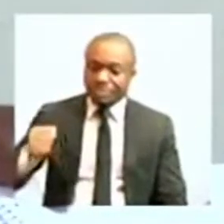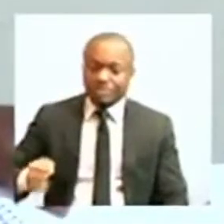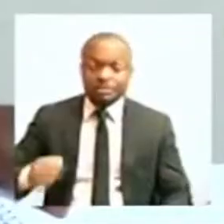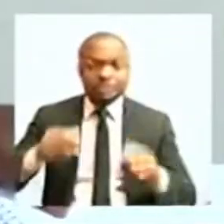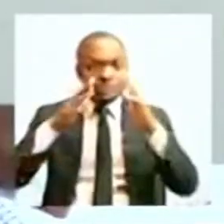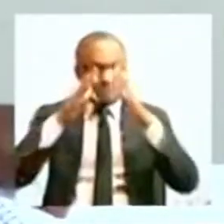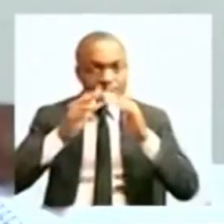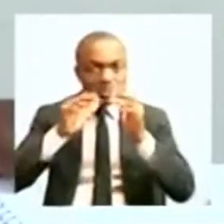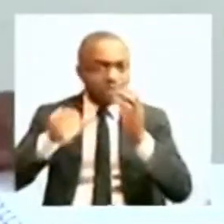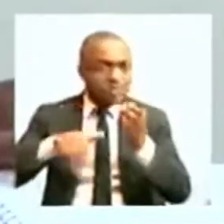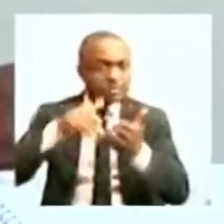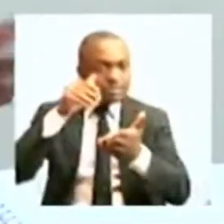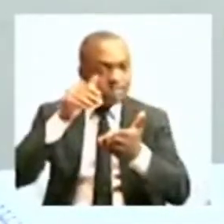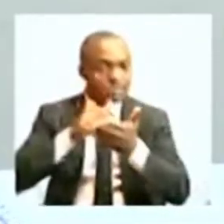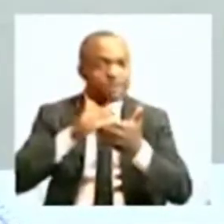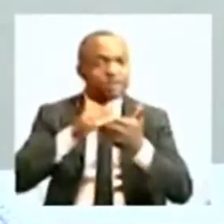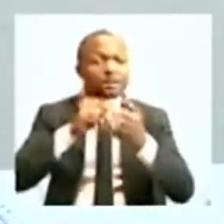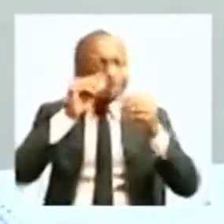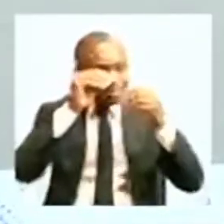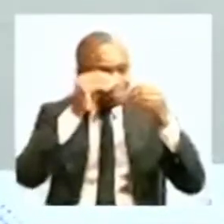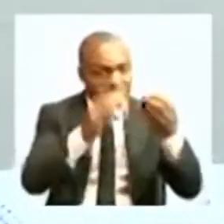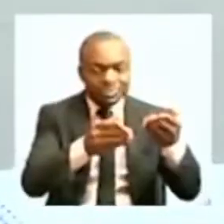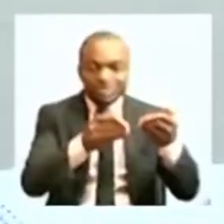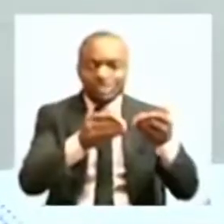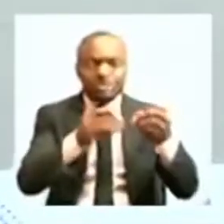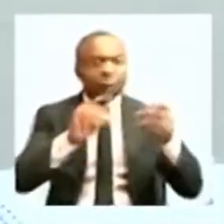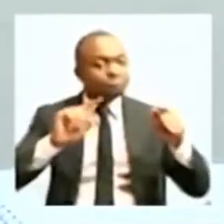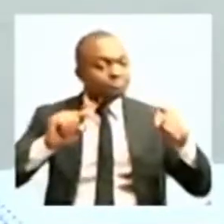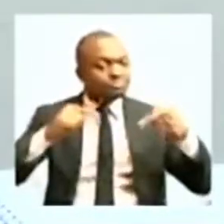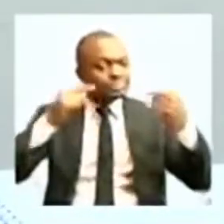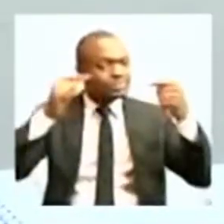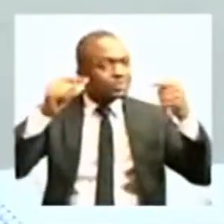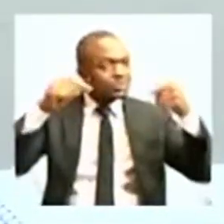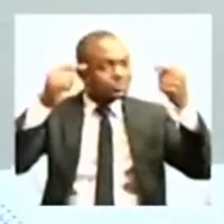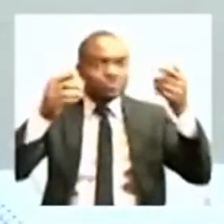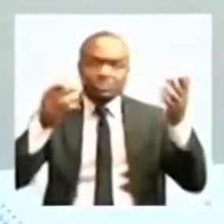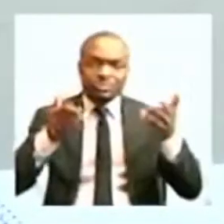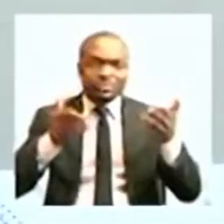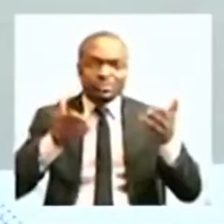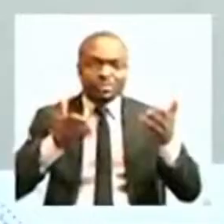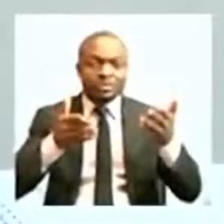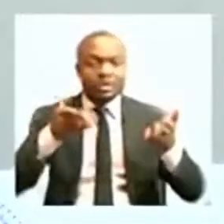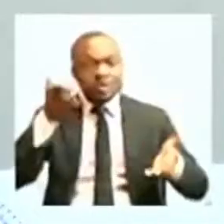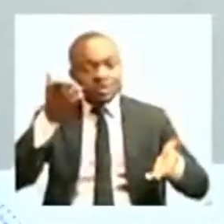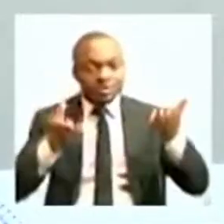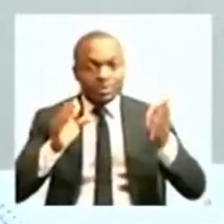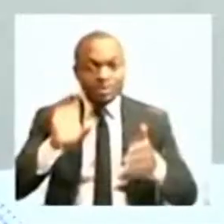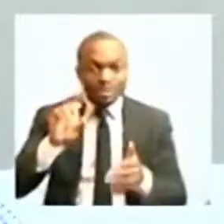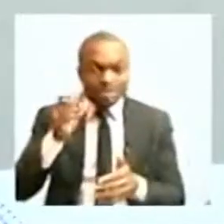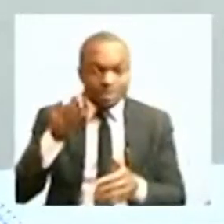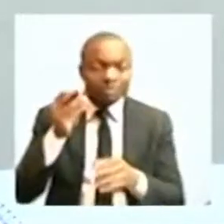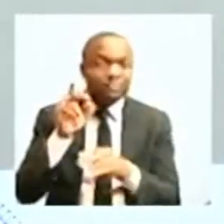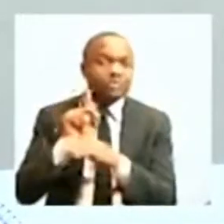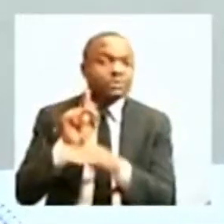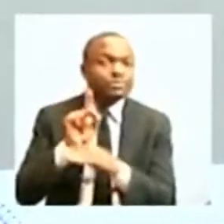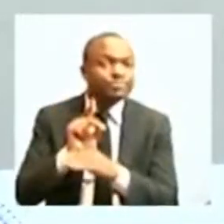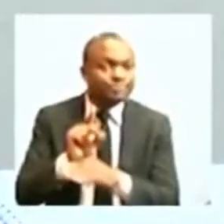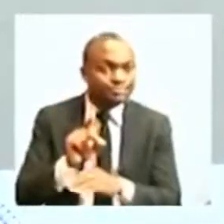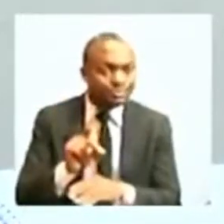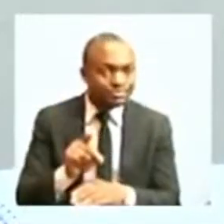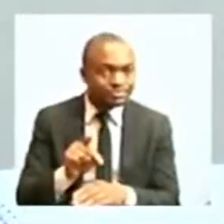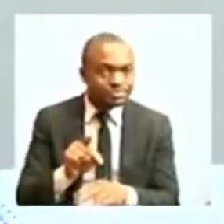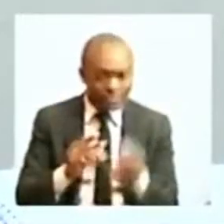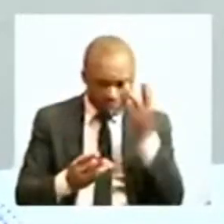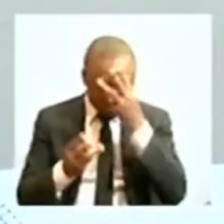centrally procured have not made progress compared to a CDF project. We